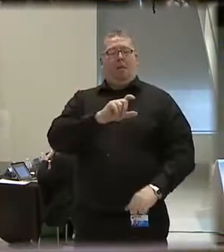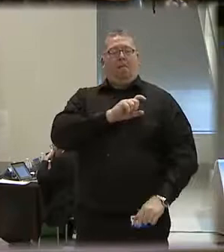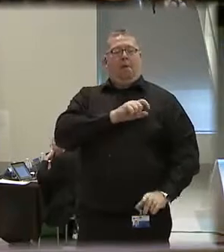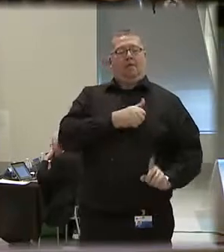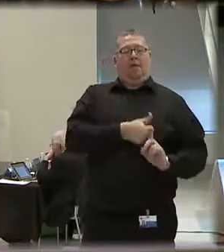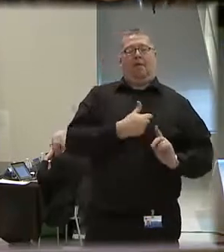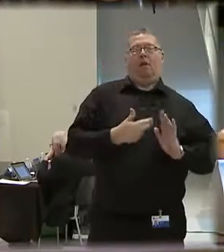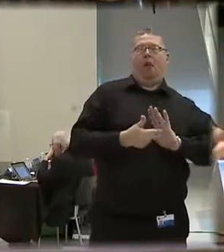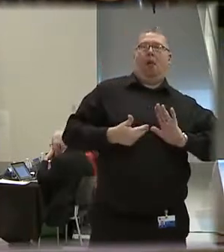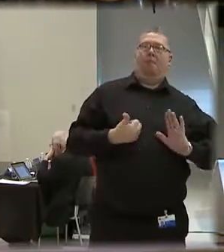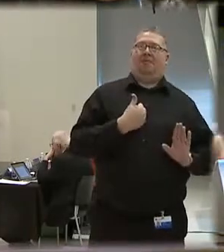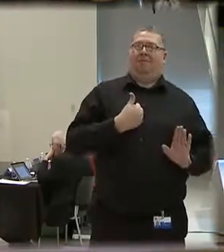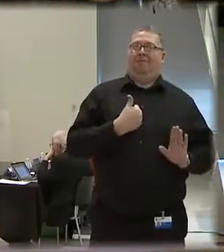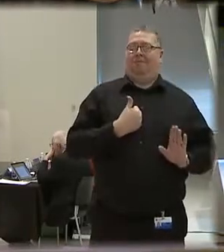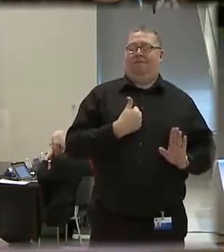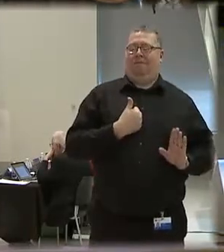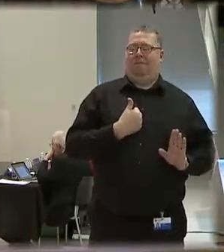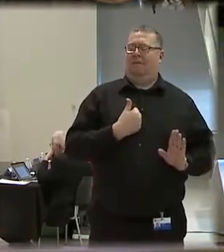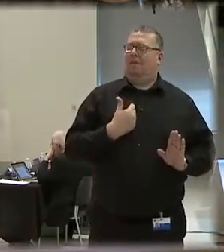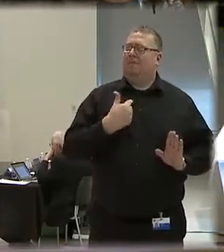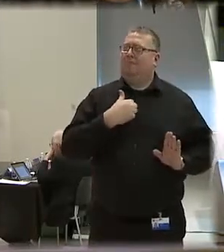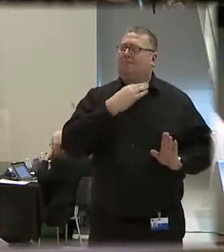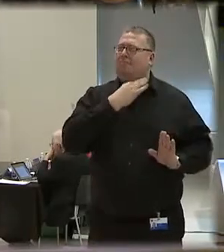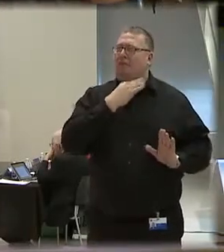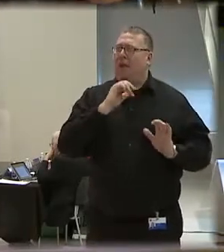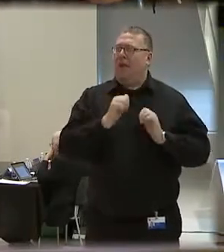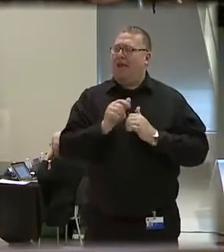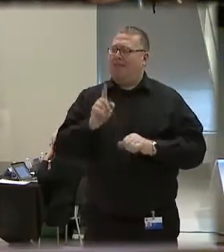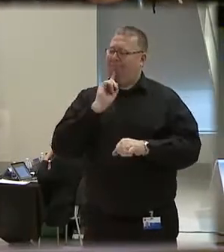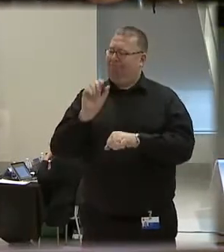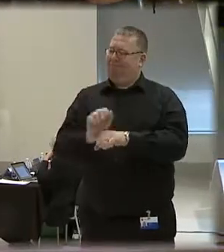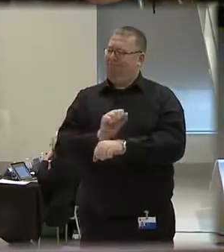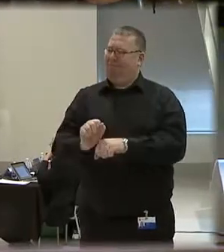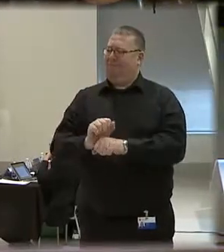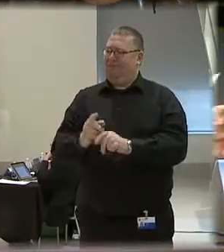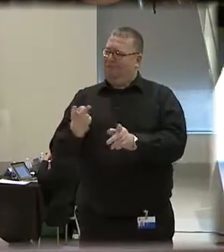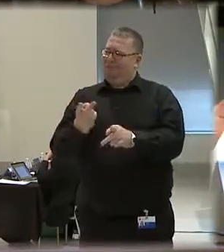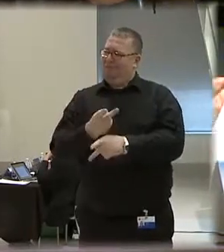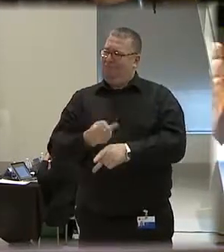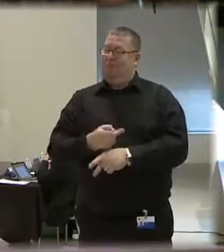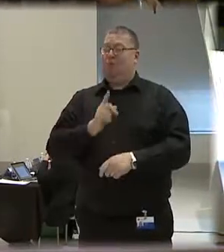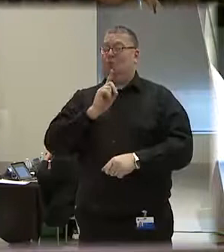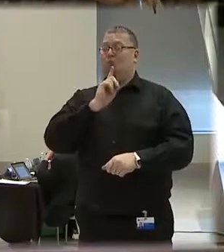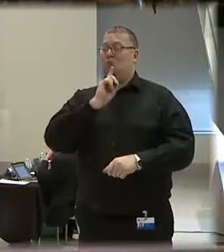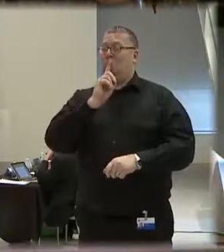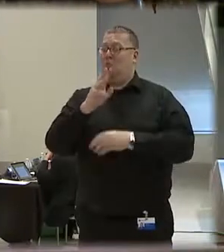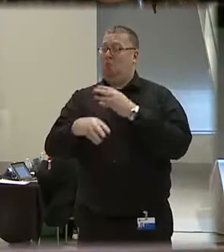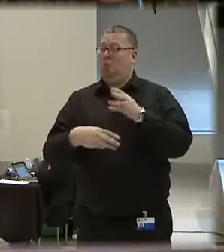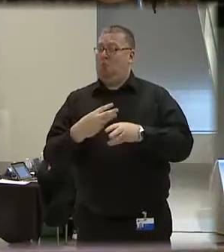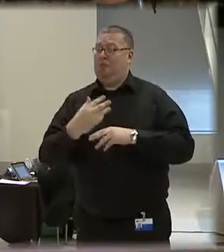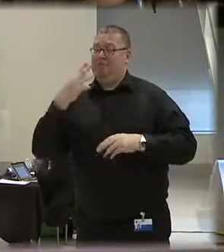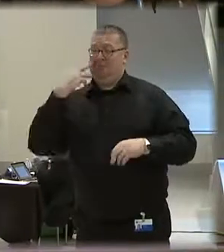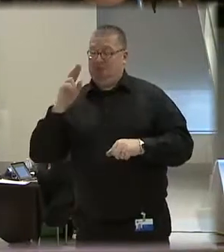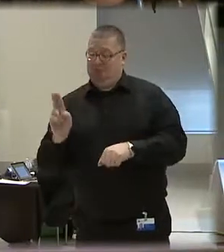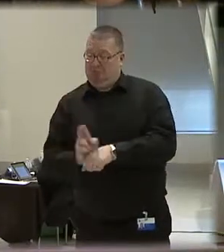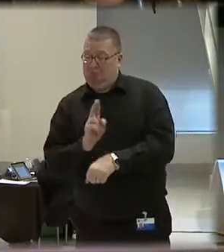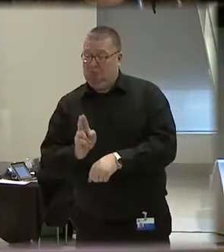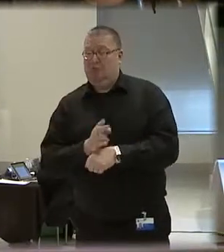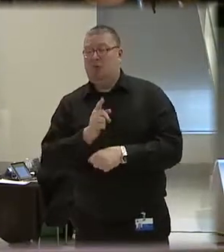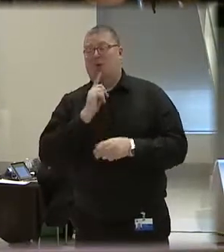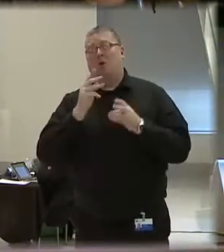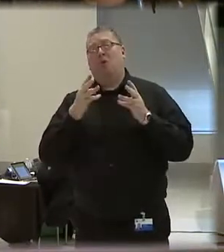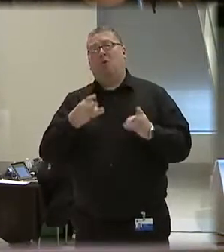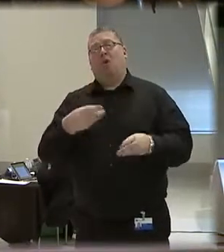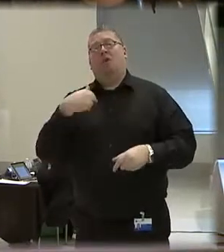officer. And I'm wondering how this actually is calculated in practice, and if there are ways in